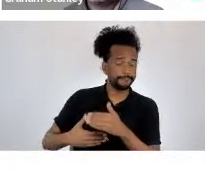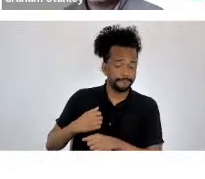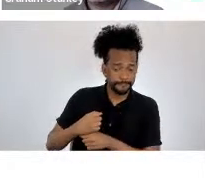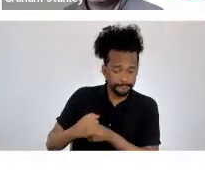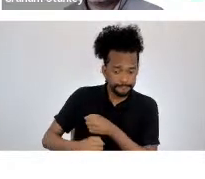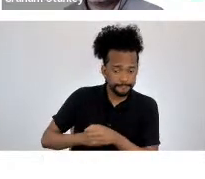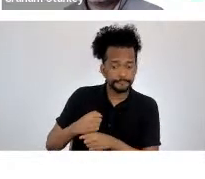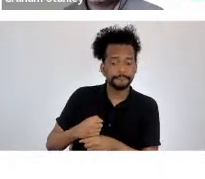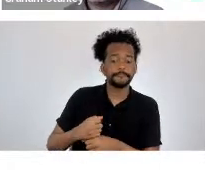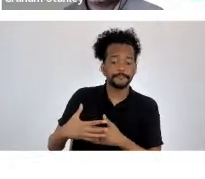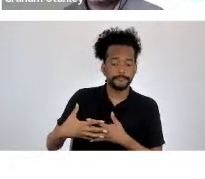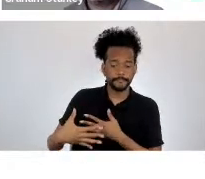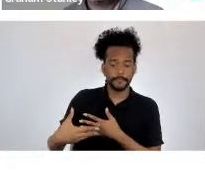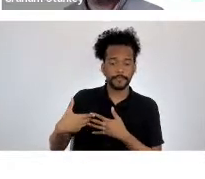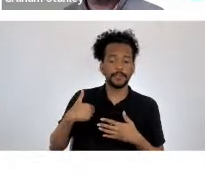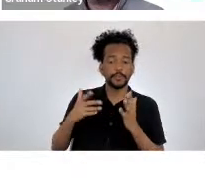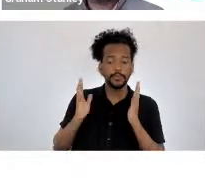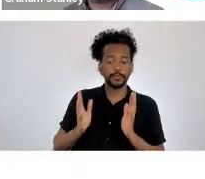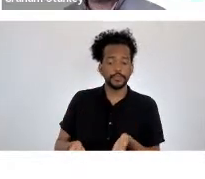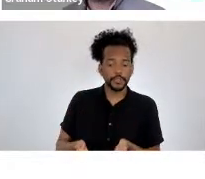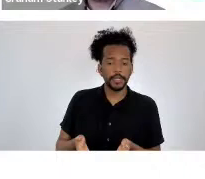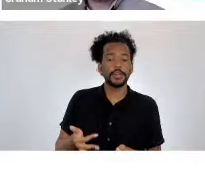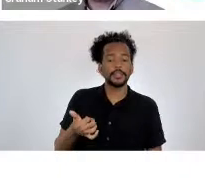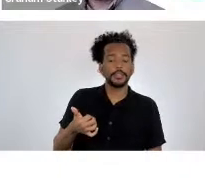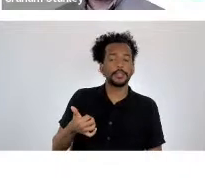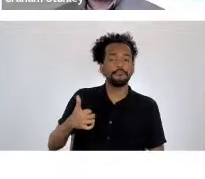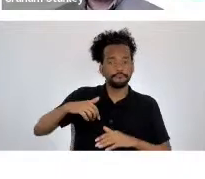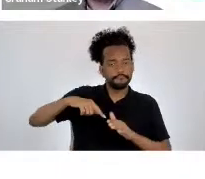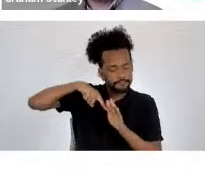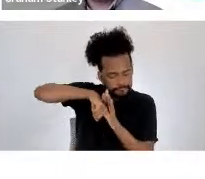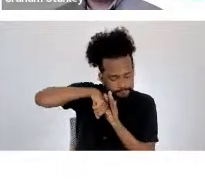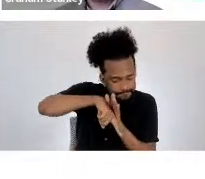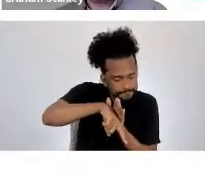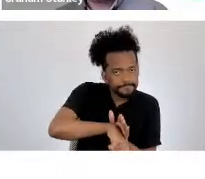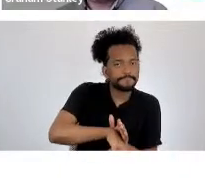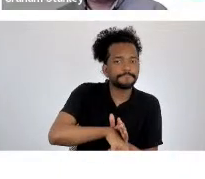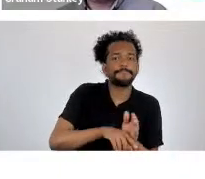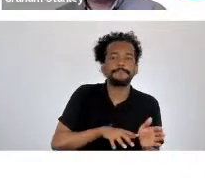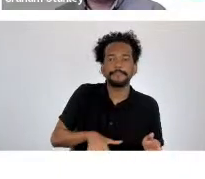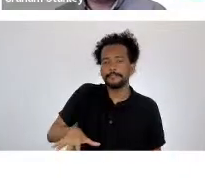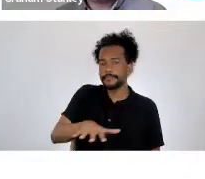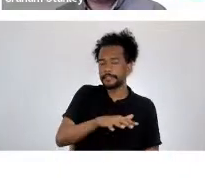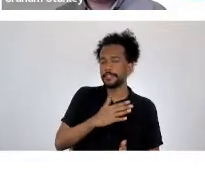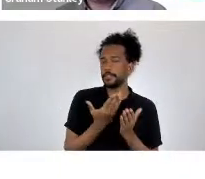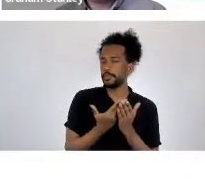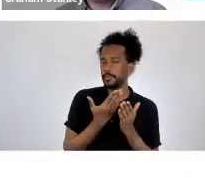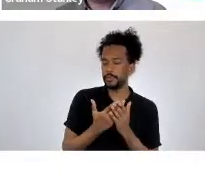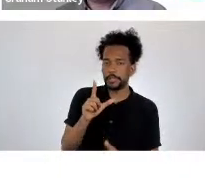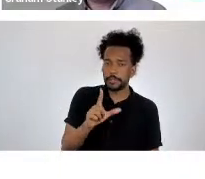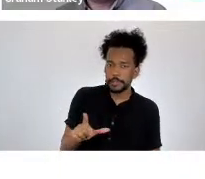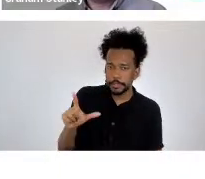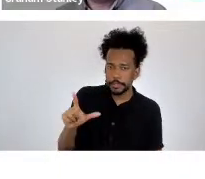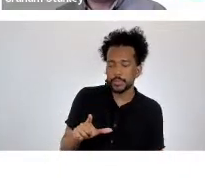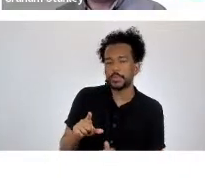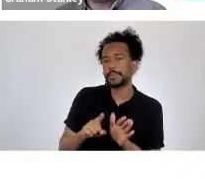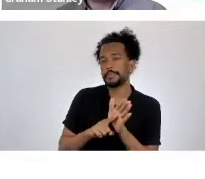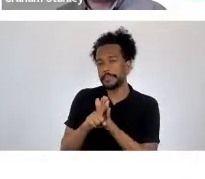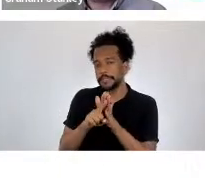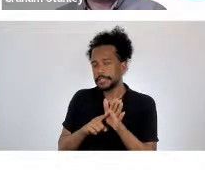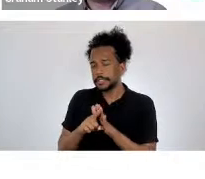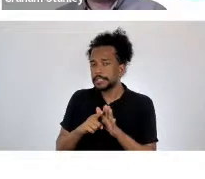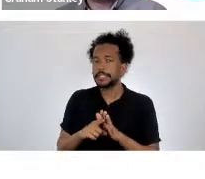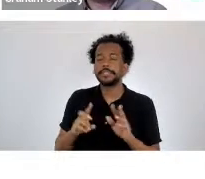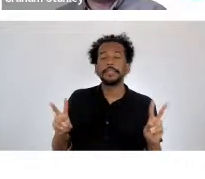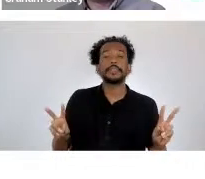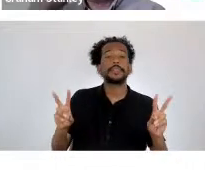deep dive systematic reviews looking at the research literature on specific education and